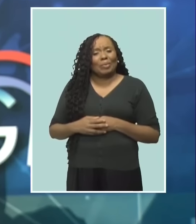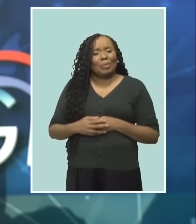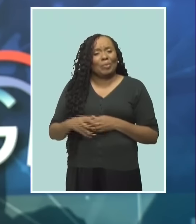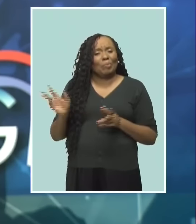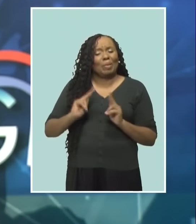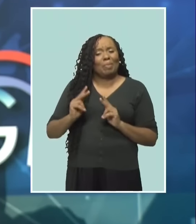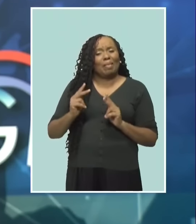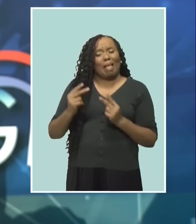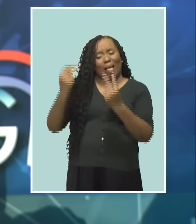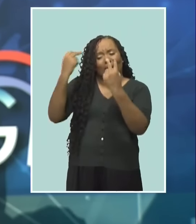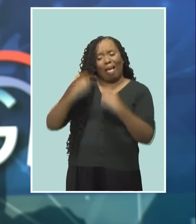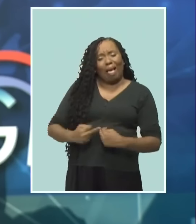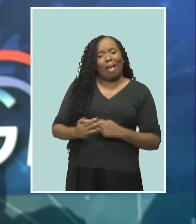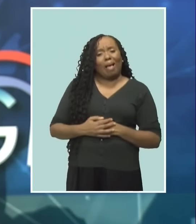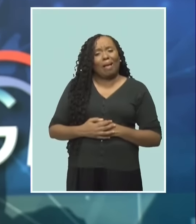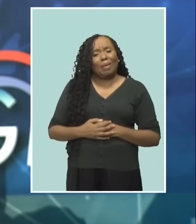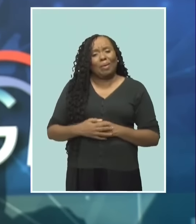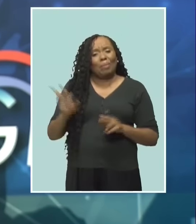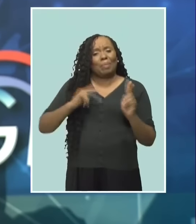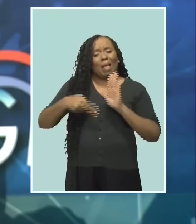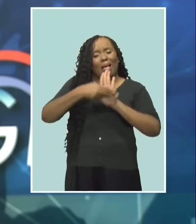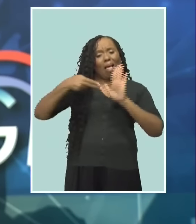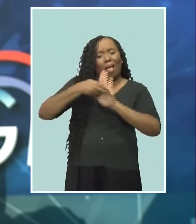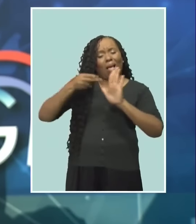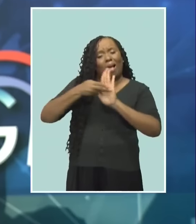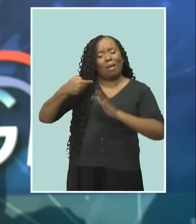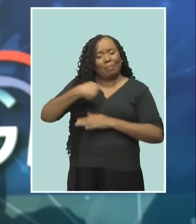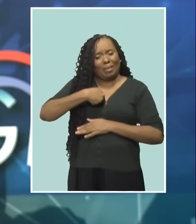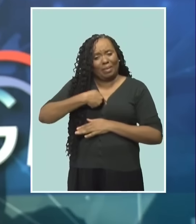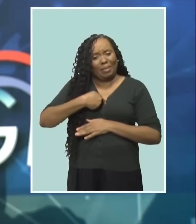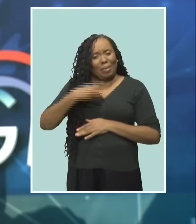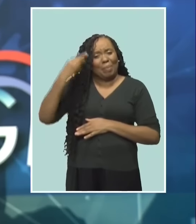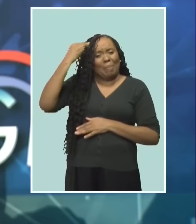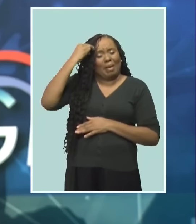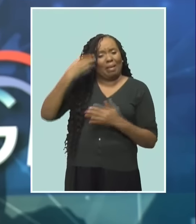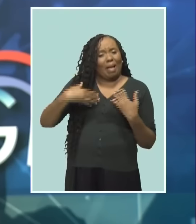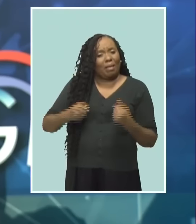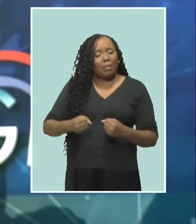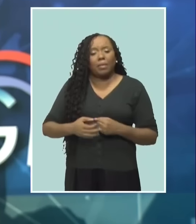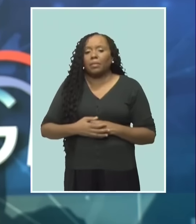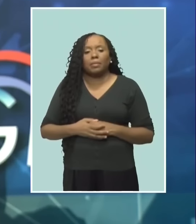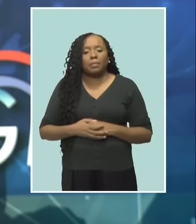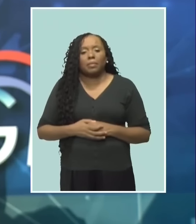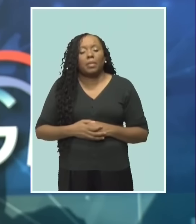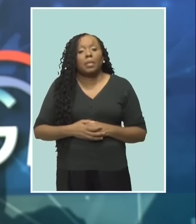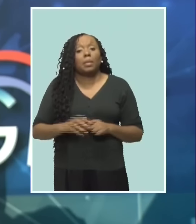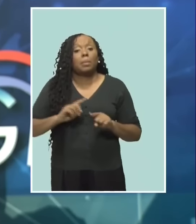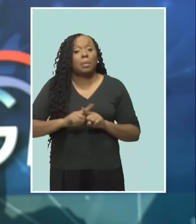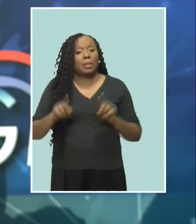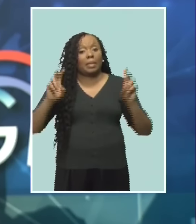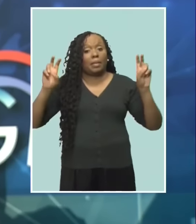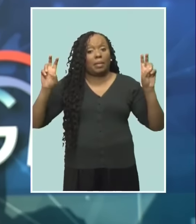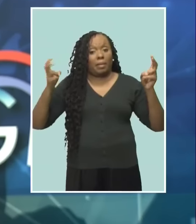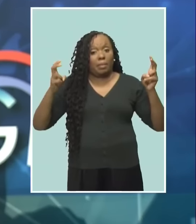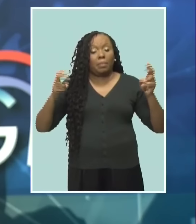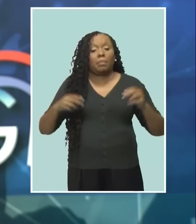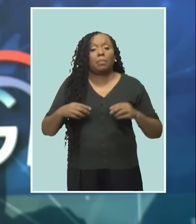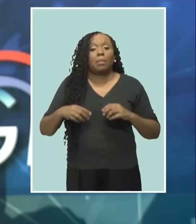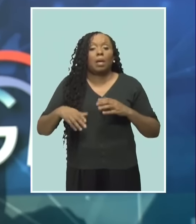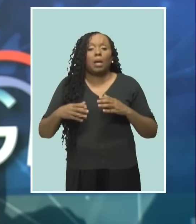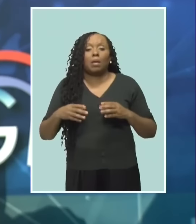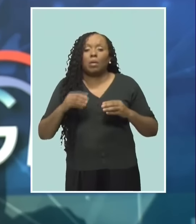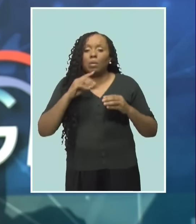turned to psychologists and other specialists. With Psychology Week upcoming, Mr. Pope says the theme, promoting mental health for community